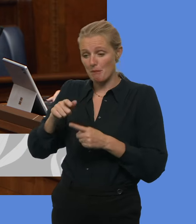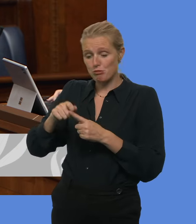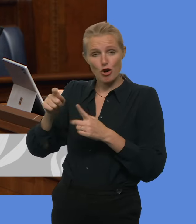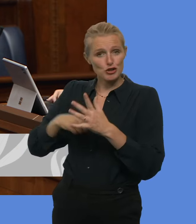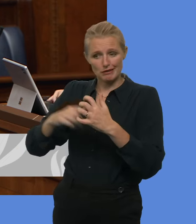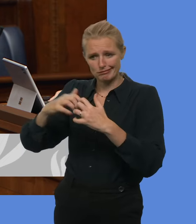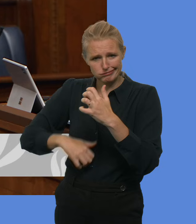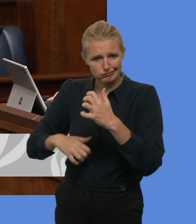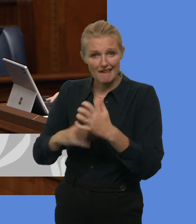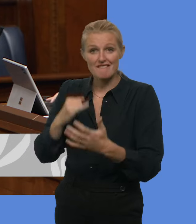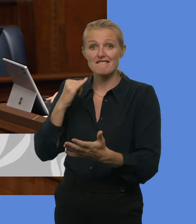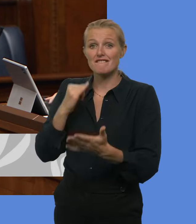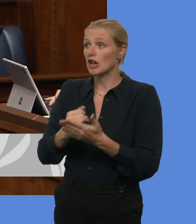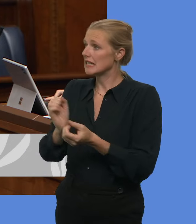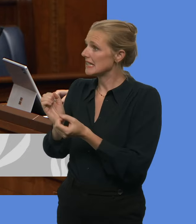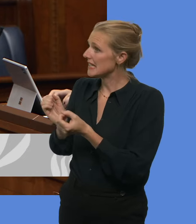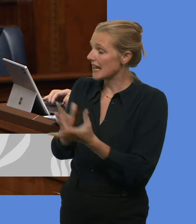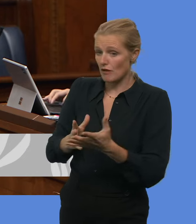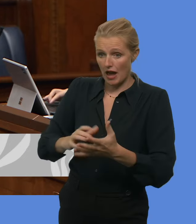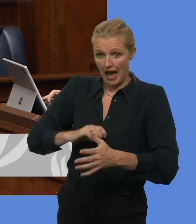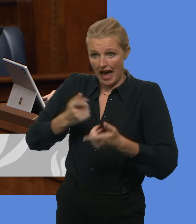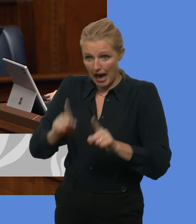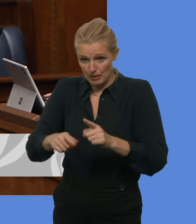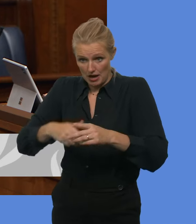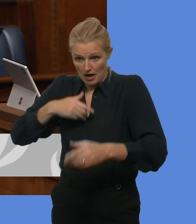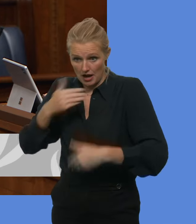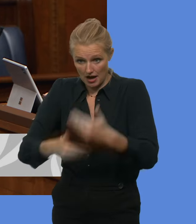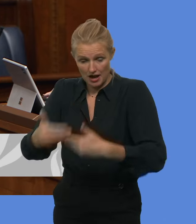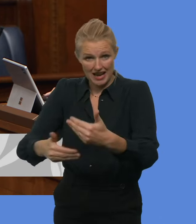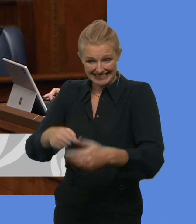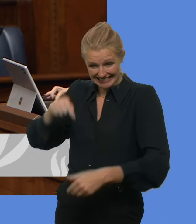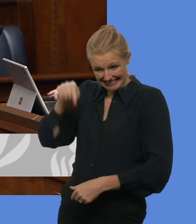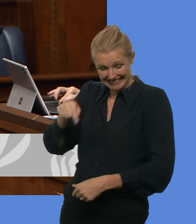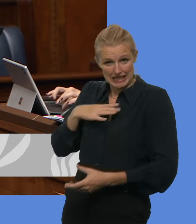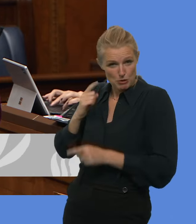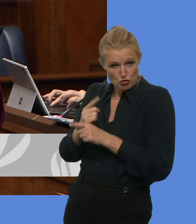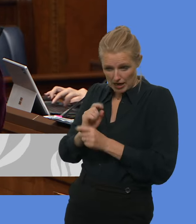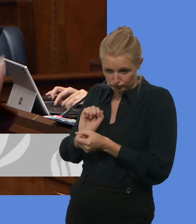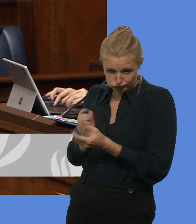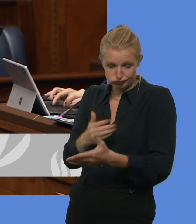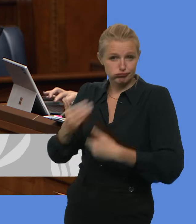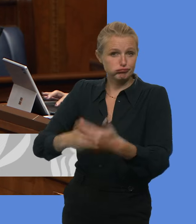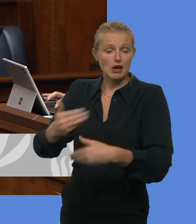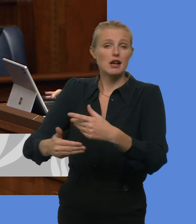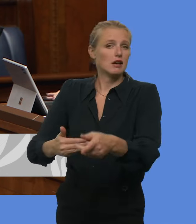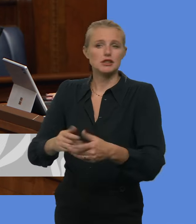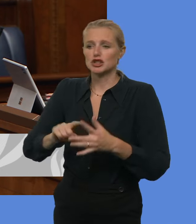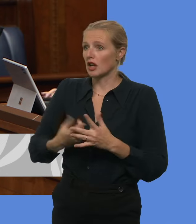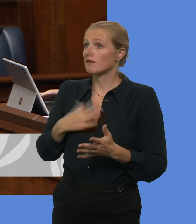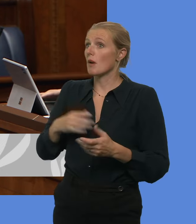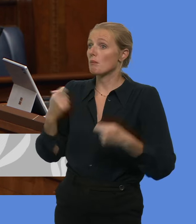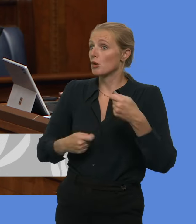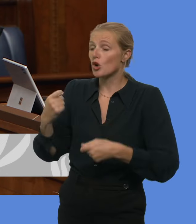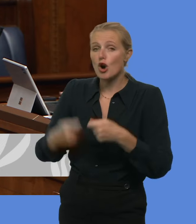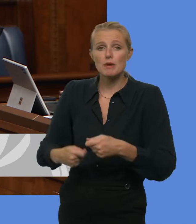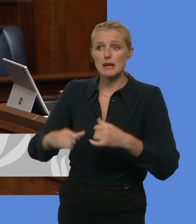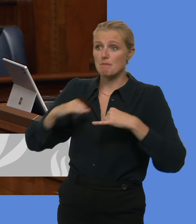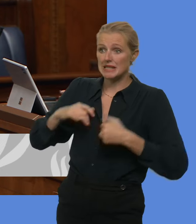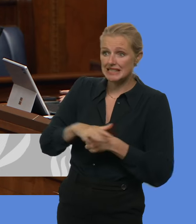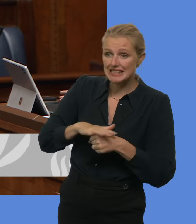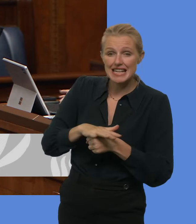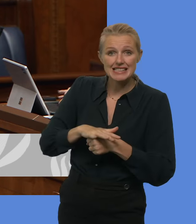delivery and implementation and the rollout of that. We need to get that right, and that's everything right through from procurement and business cases,